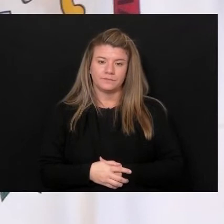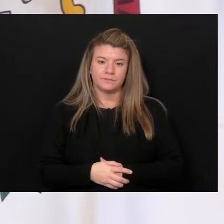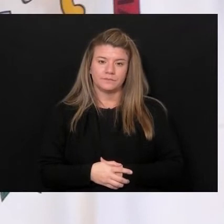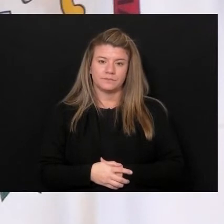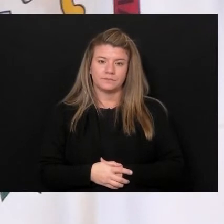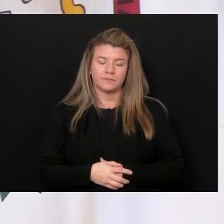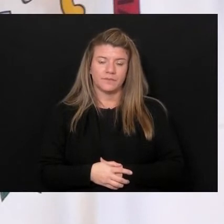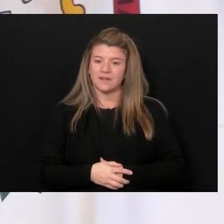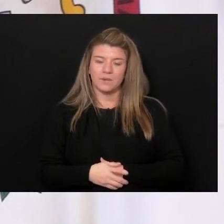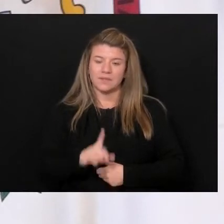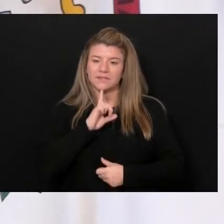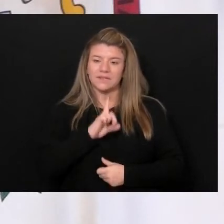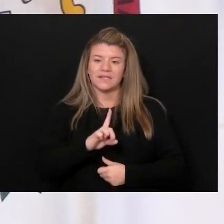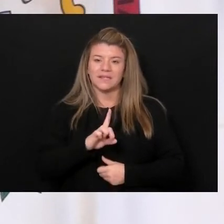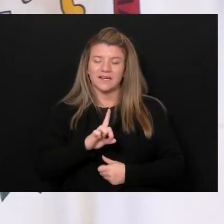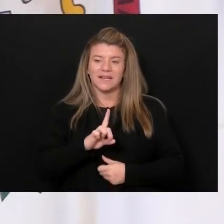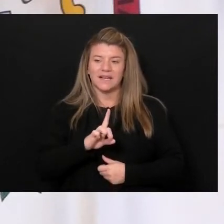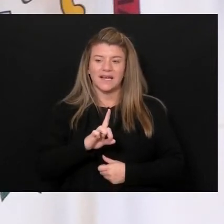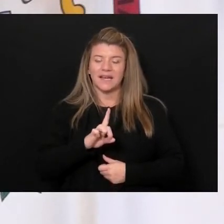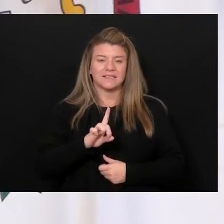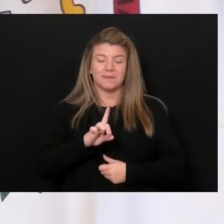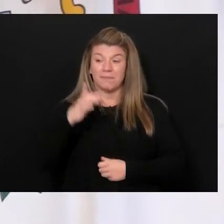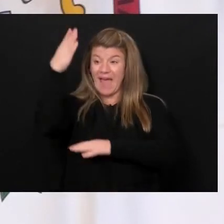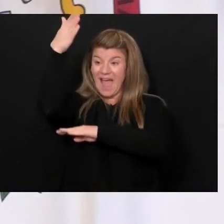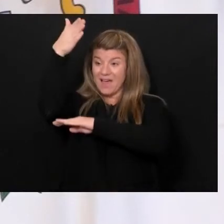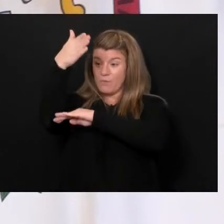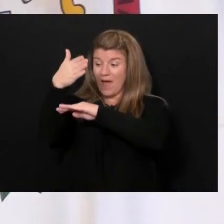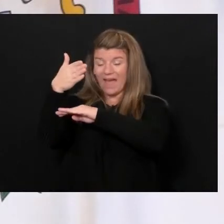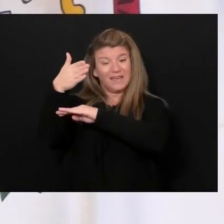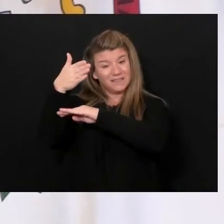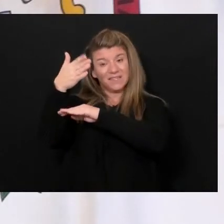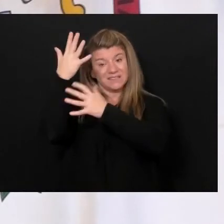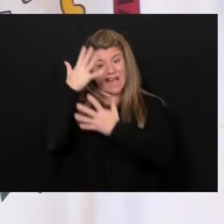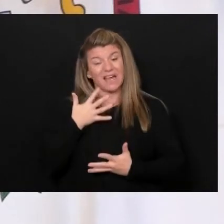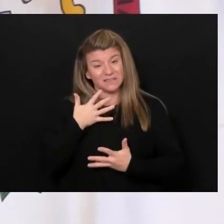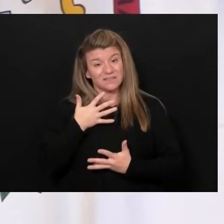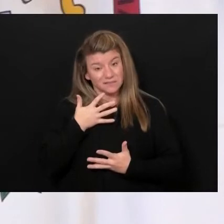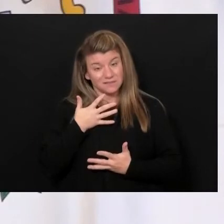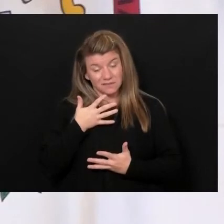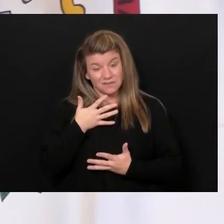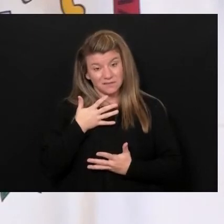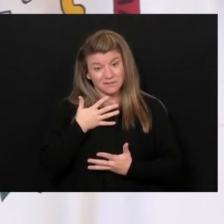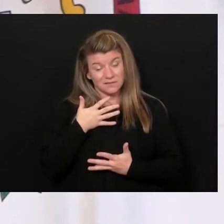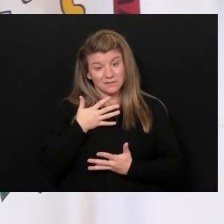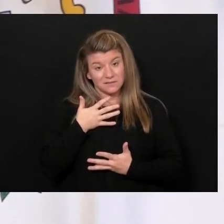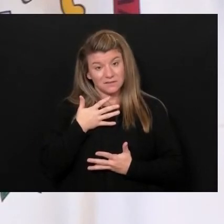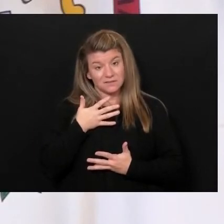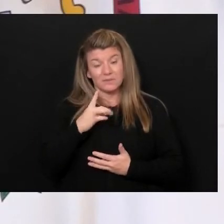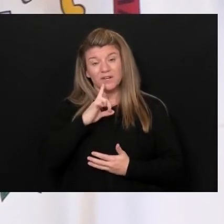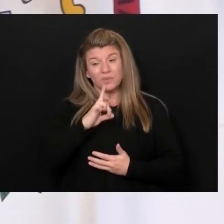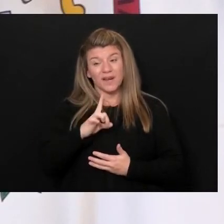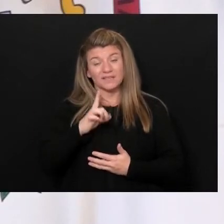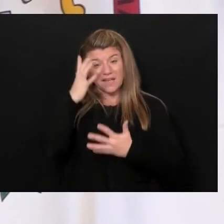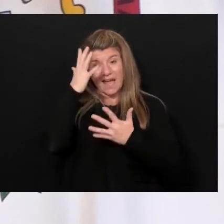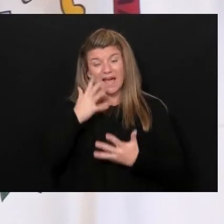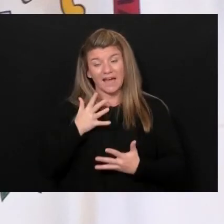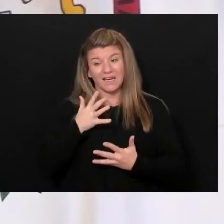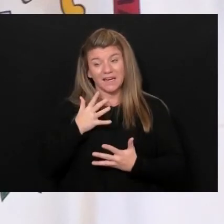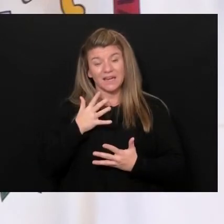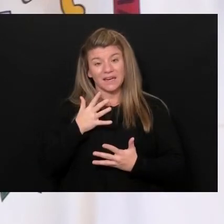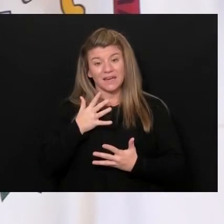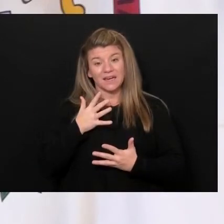it's bad enough when those flags come down halfway, but it's really bad when they start coming